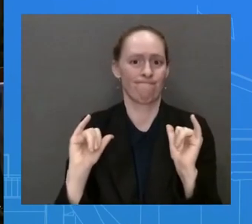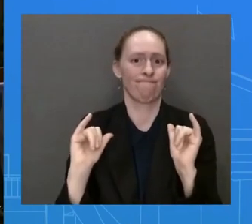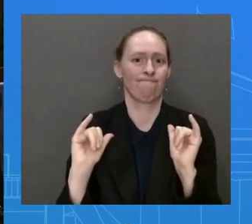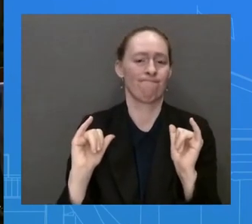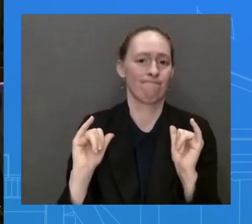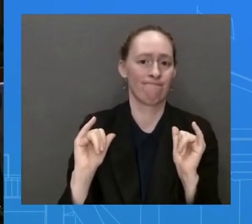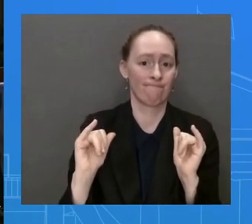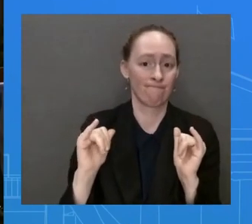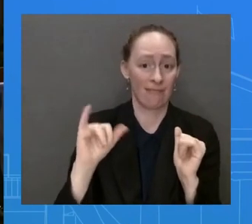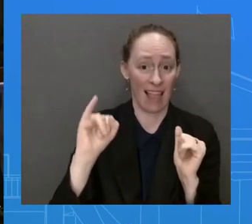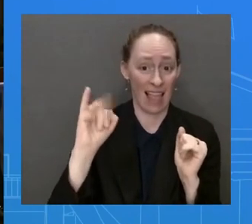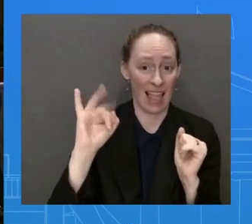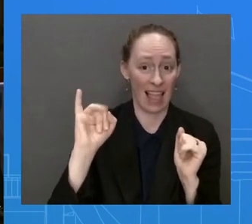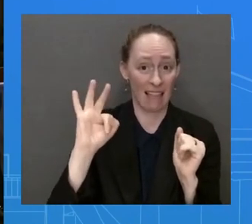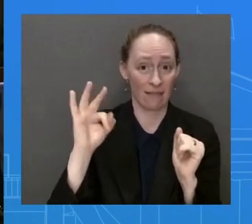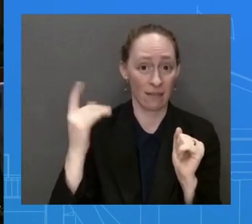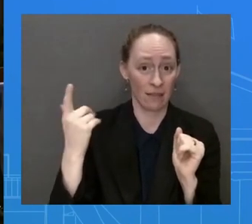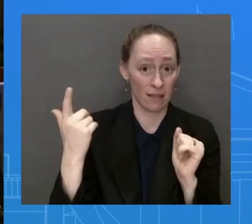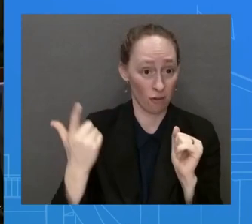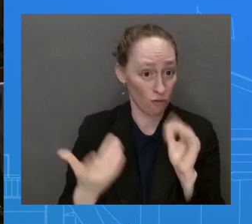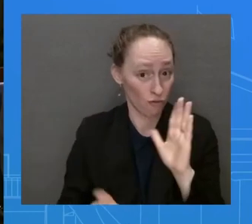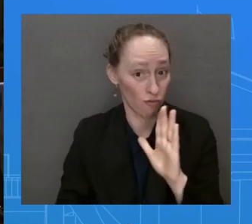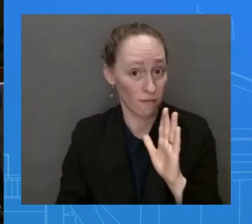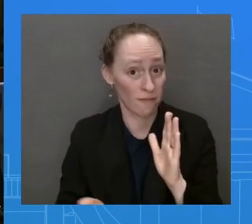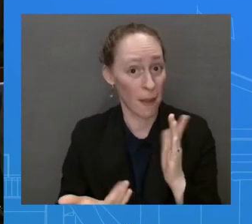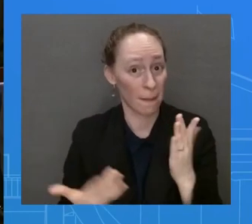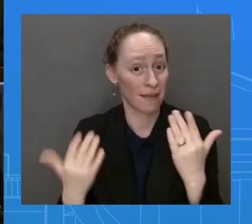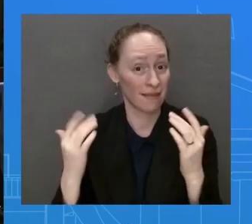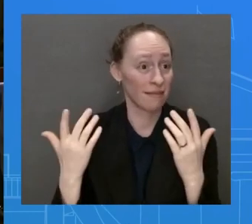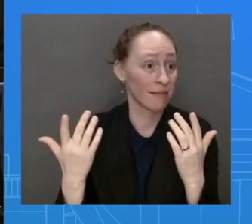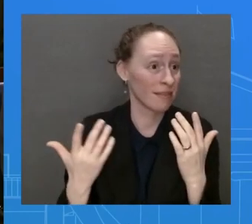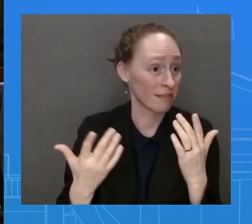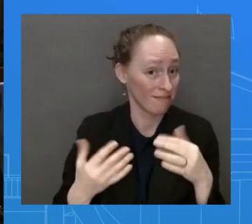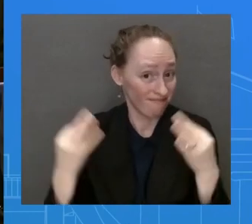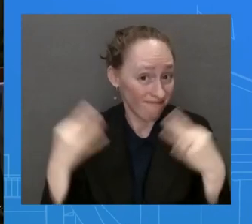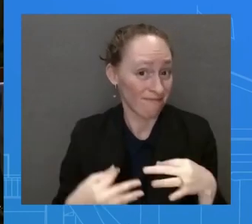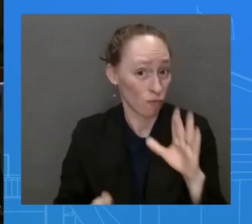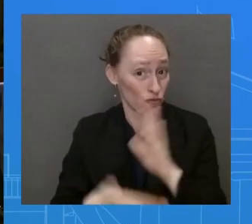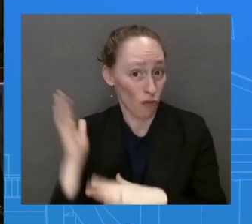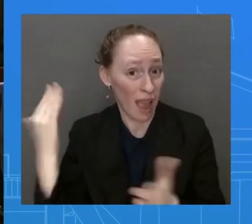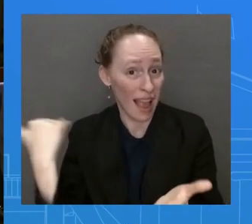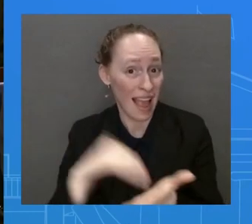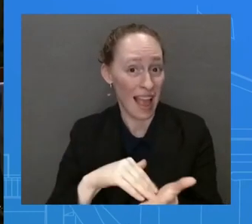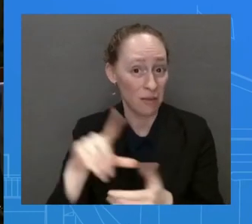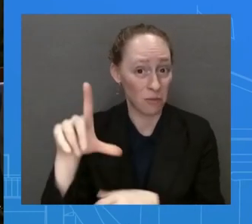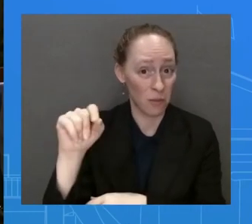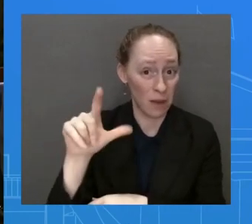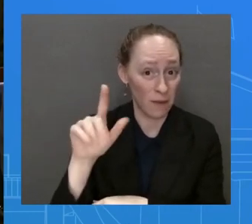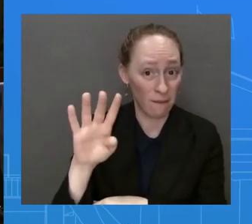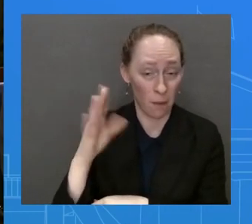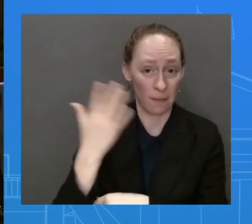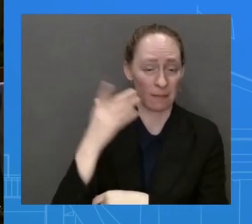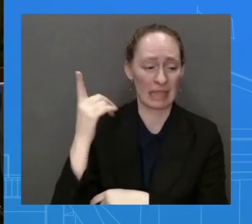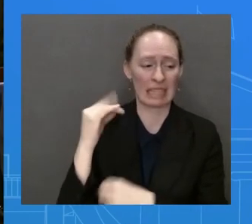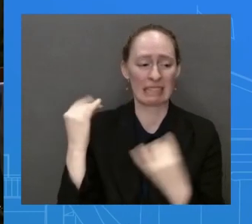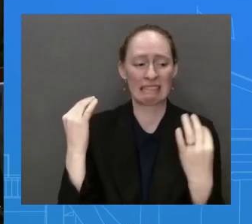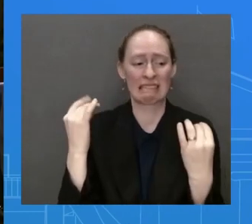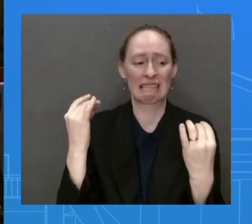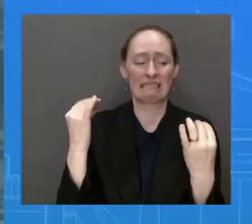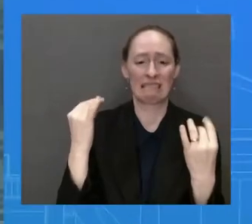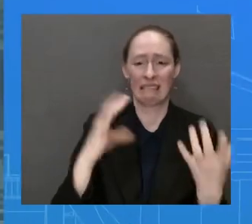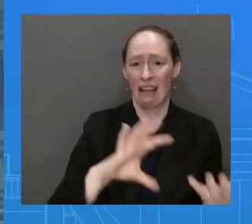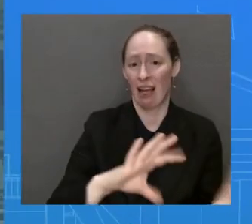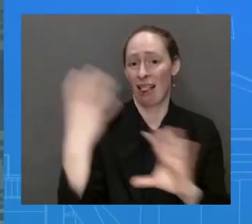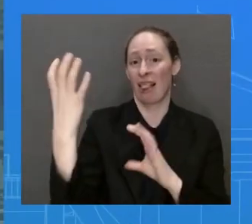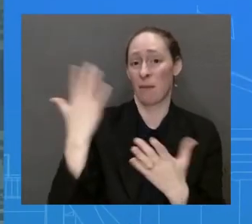series of discoveries have any bearing on his thinking and his thought process as he decides whether to run?